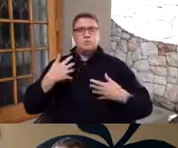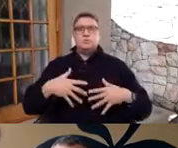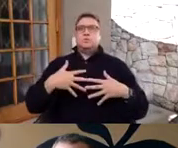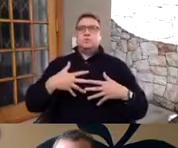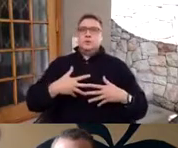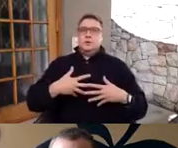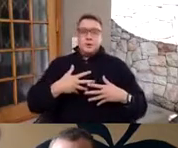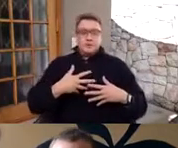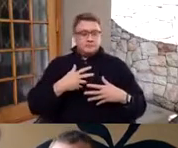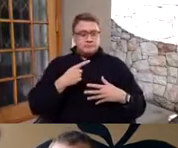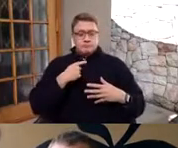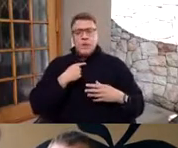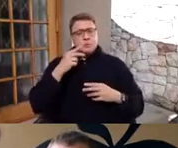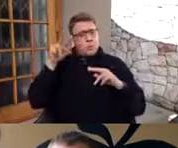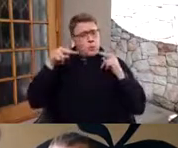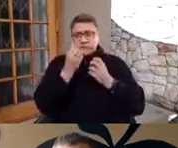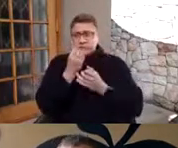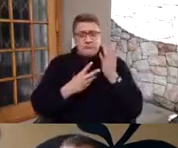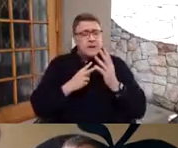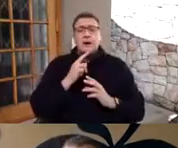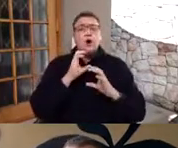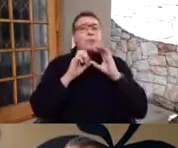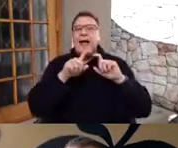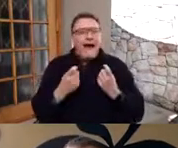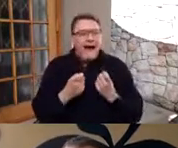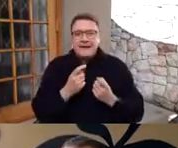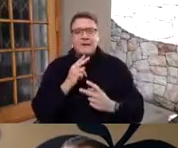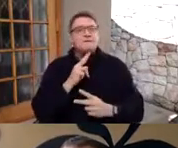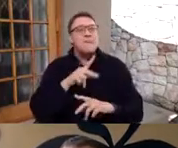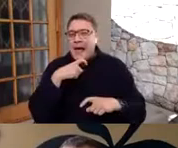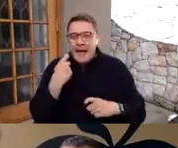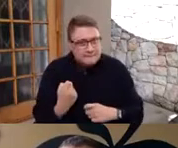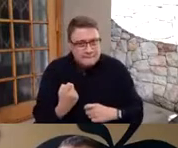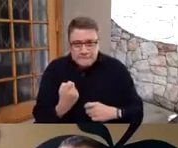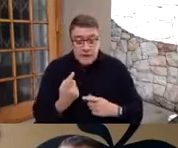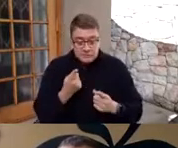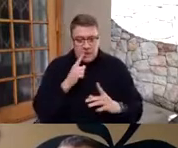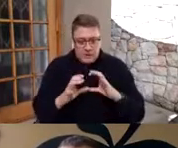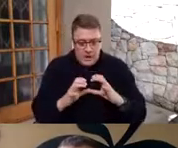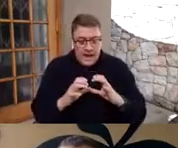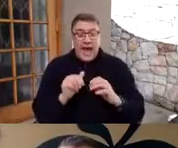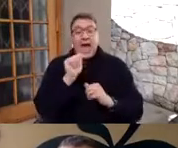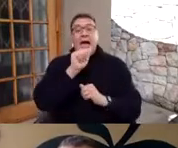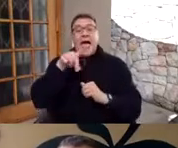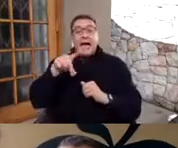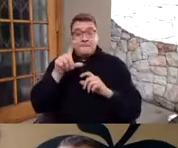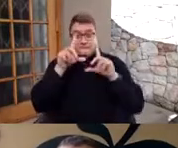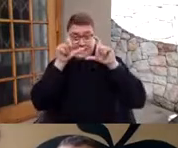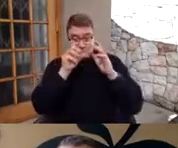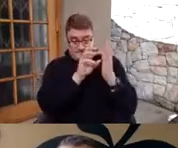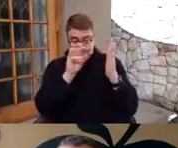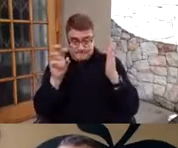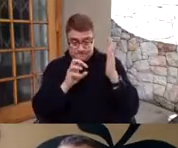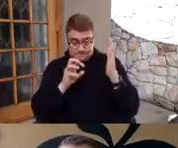verbal or if they're not communicated. So this is a really cool app. So basically what you do is you can take pictures of your